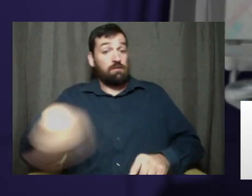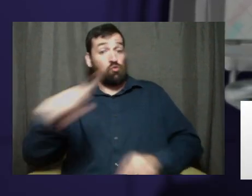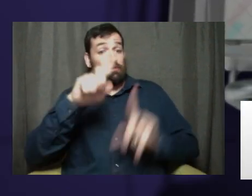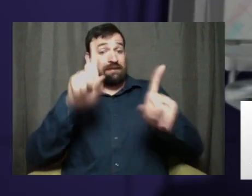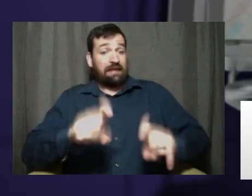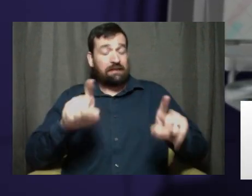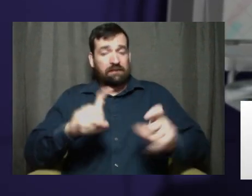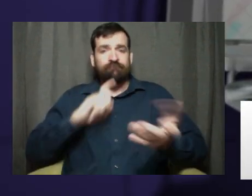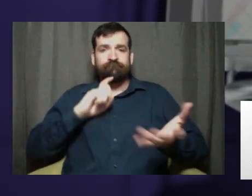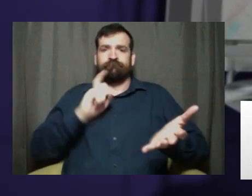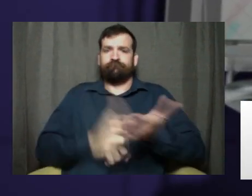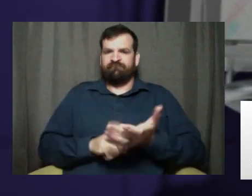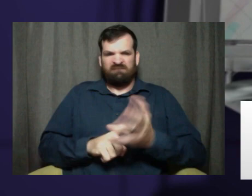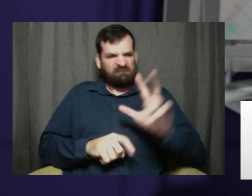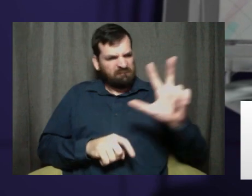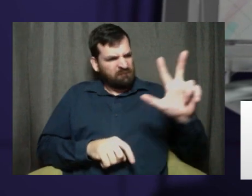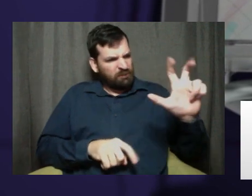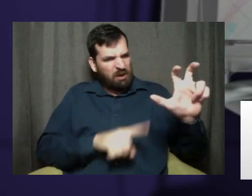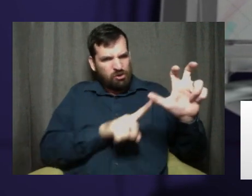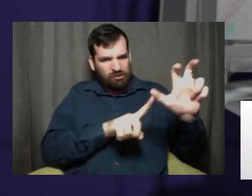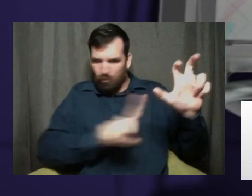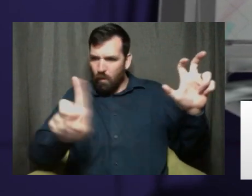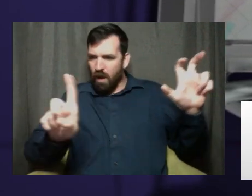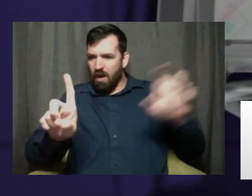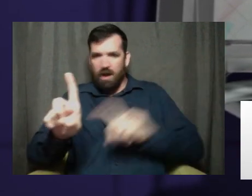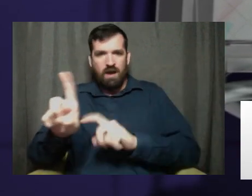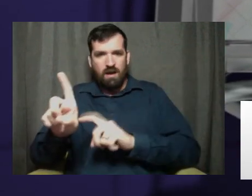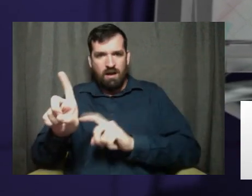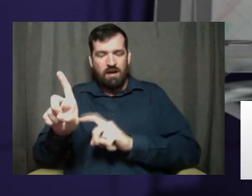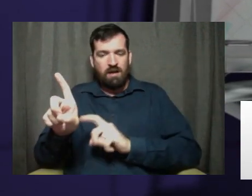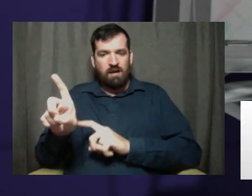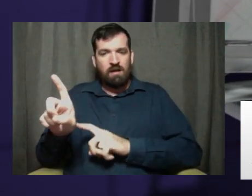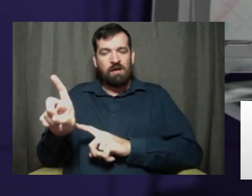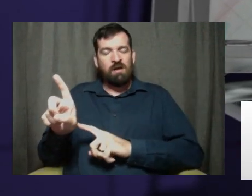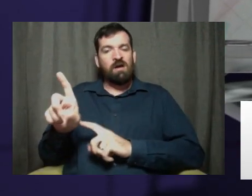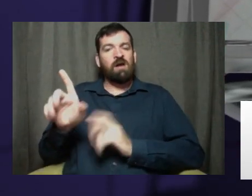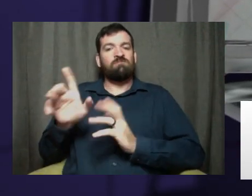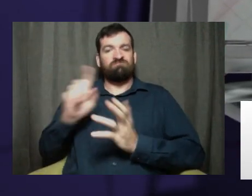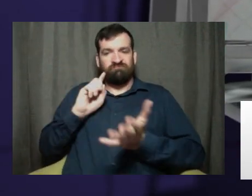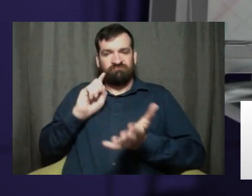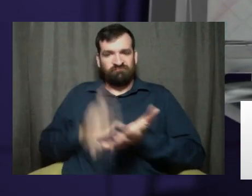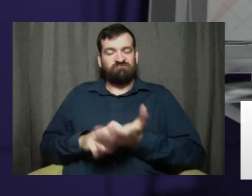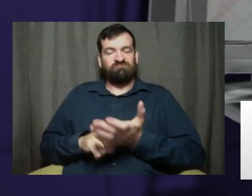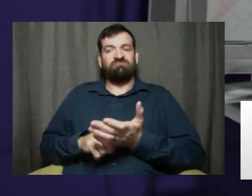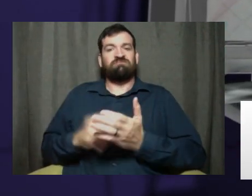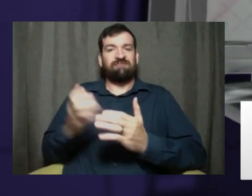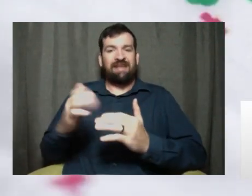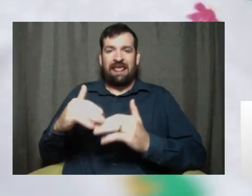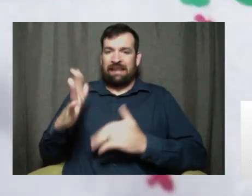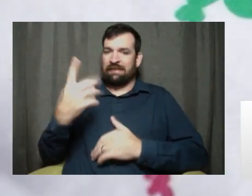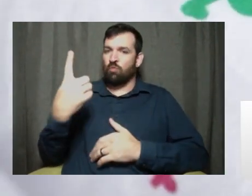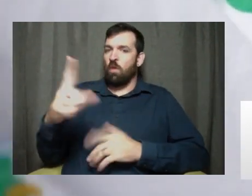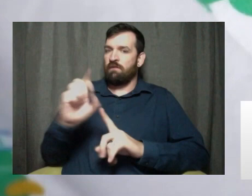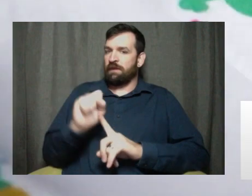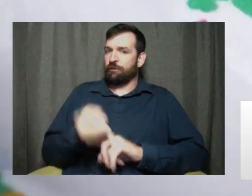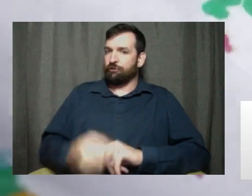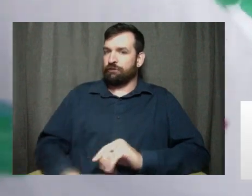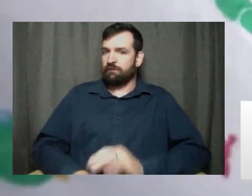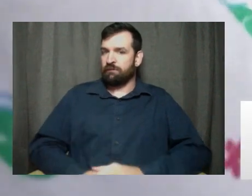that 1 out of every 300 newborns are found to have one of the tested conditions.